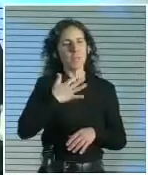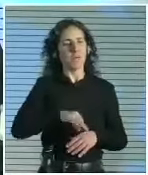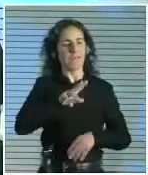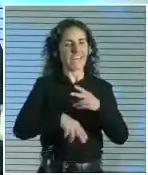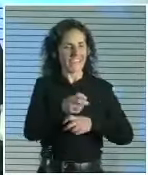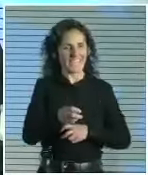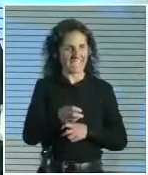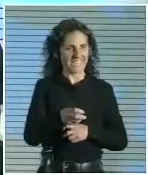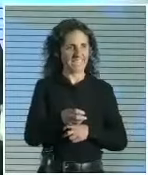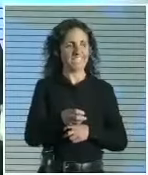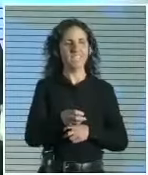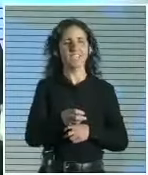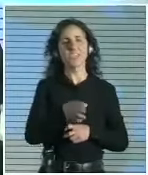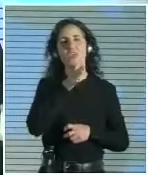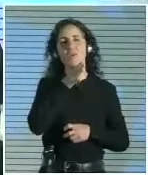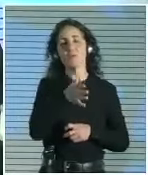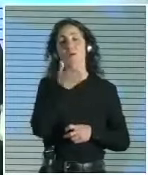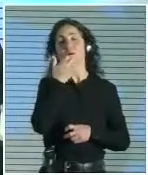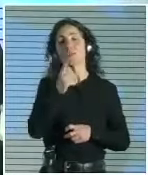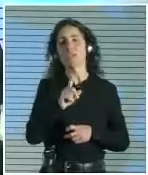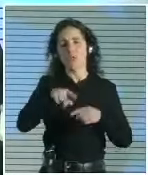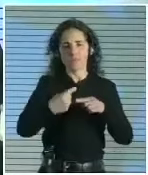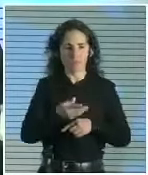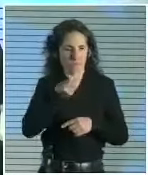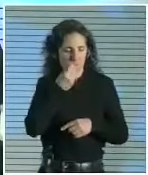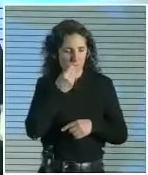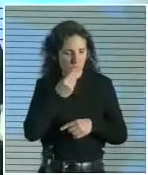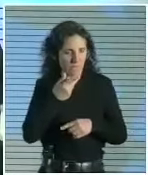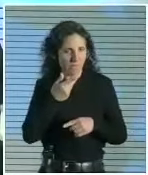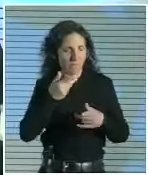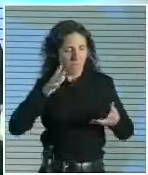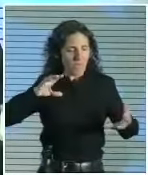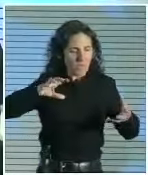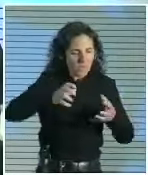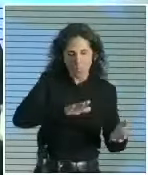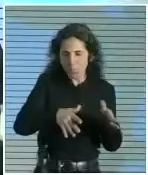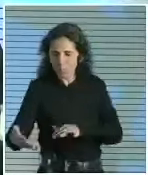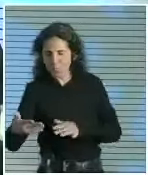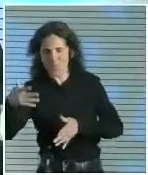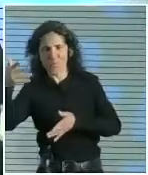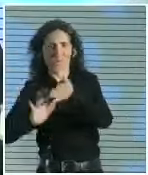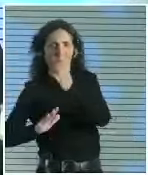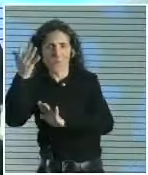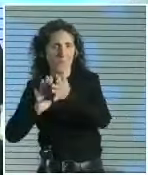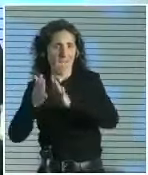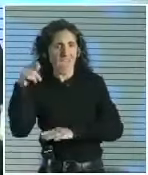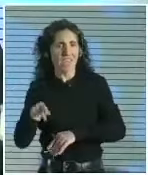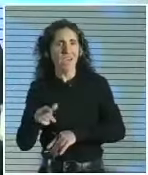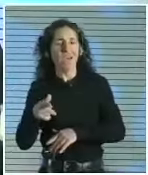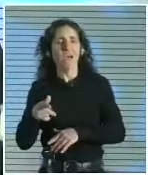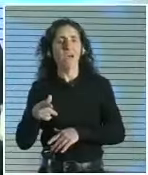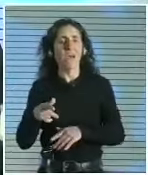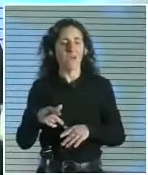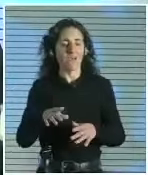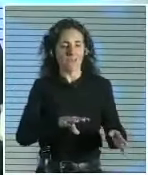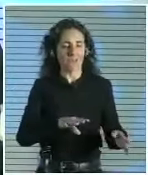organic waste, and it's actually one of the key drivers of climate change today, and one that we can definitely address. So once we put this out to the sector, we